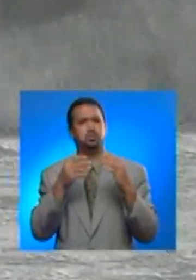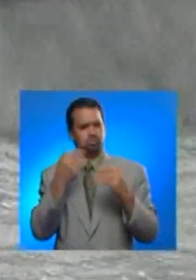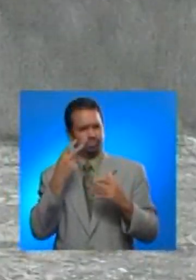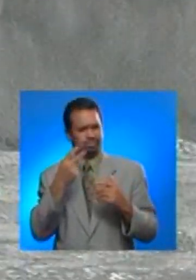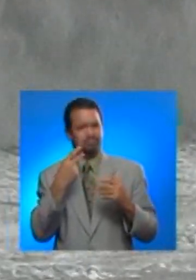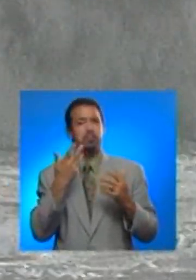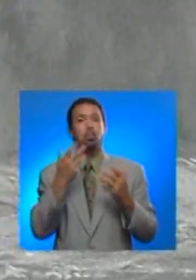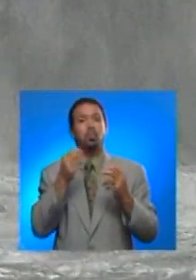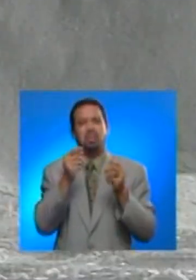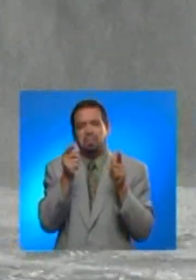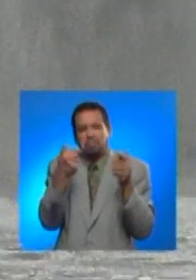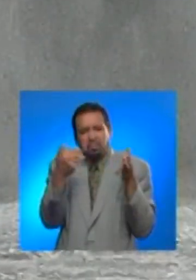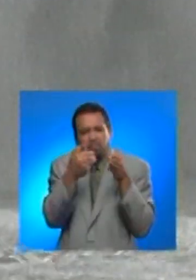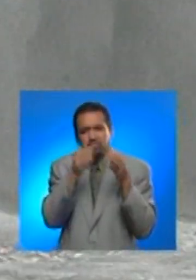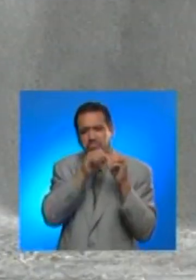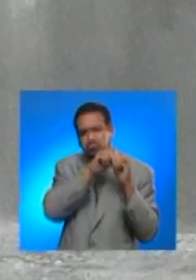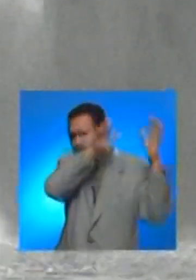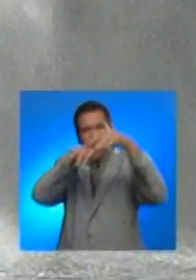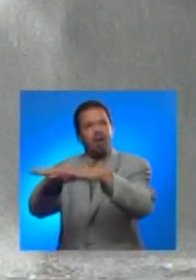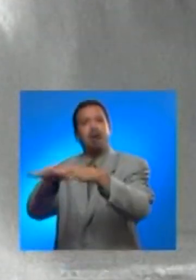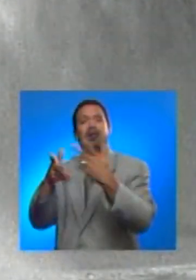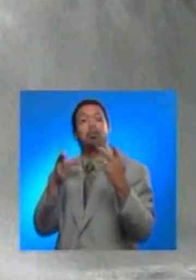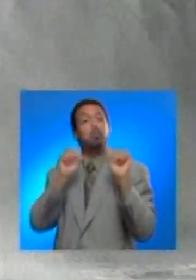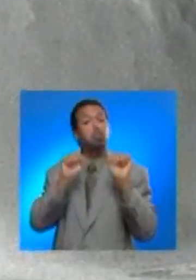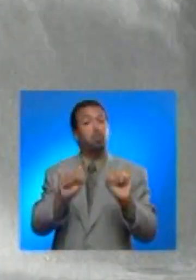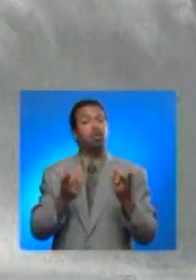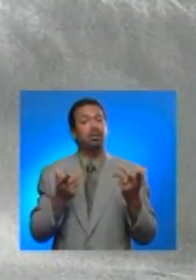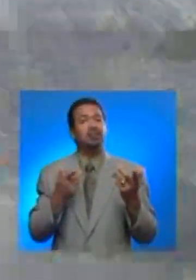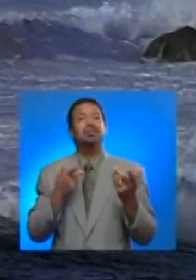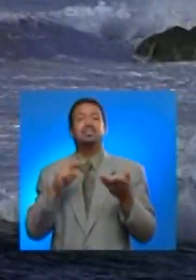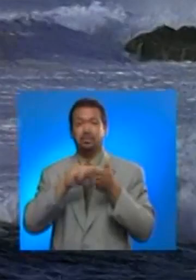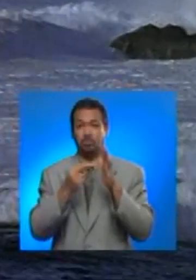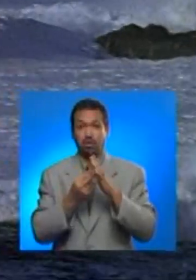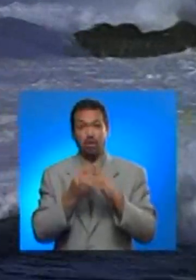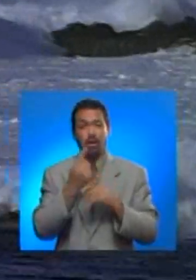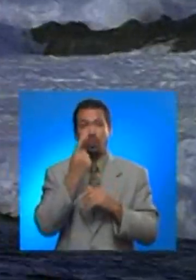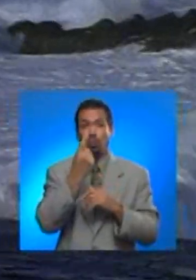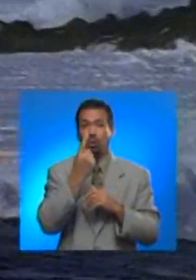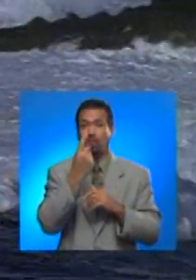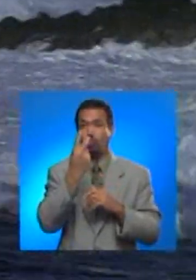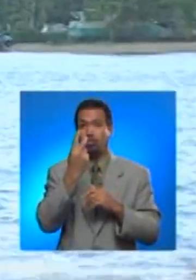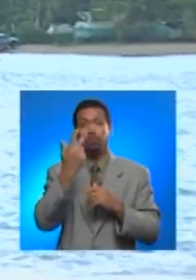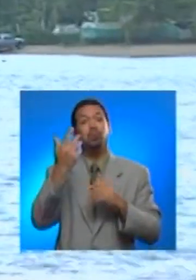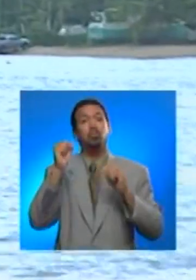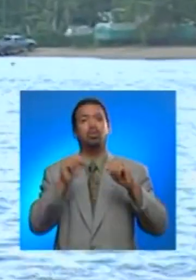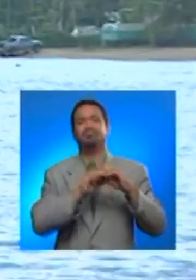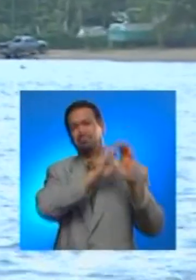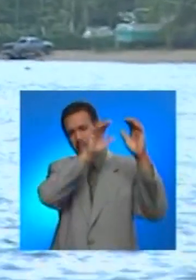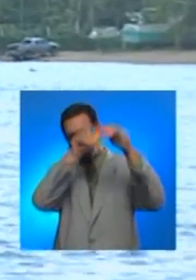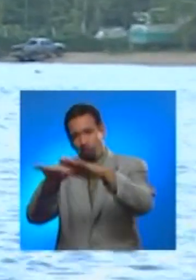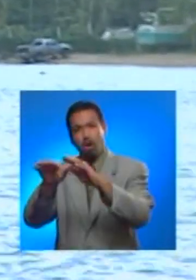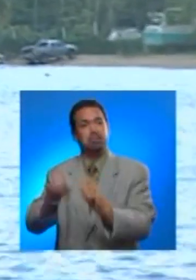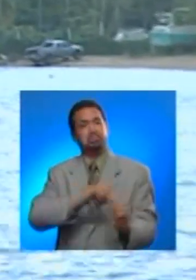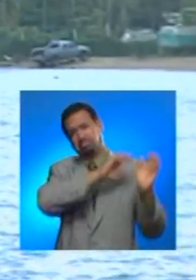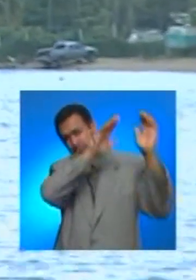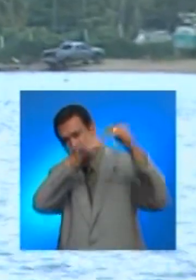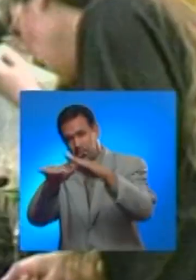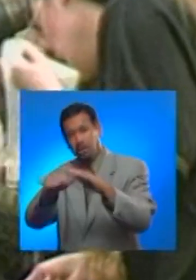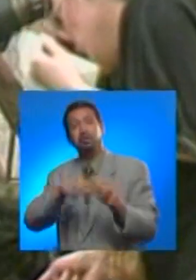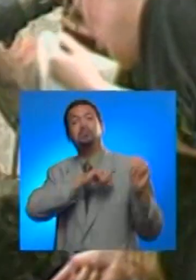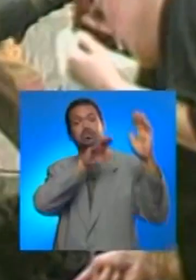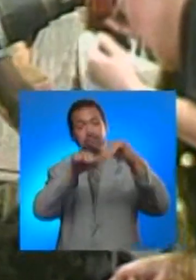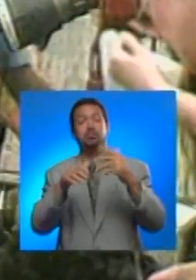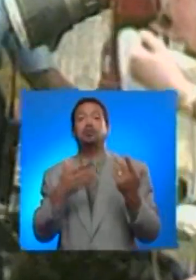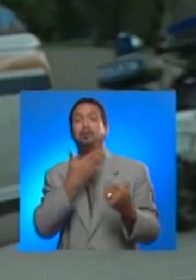extremely large nearby. A tsunami consists of more than a single wave. Stay away from hazardous areas until